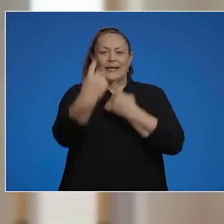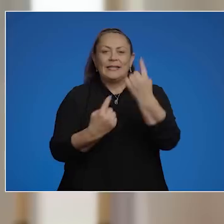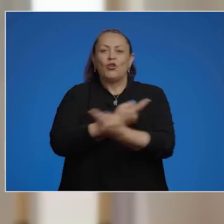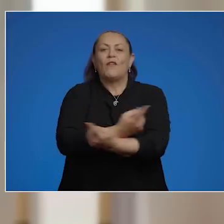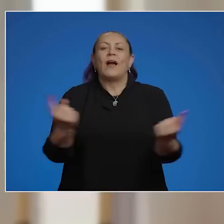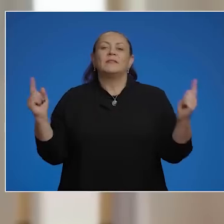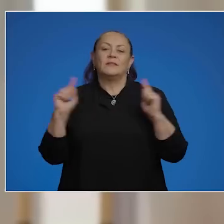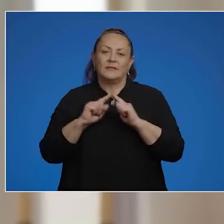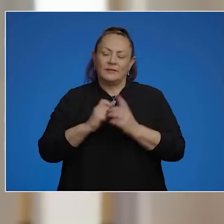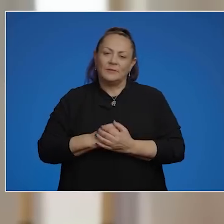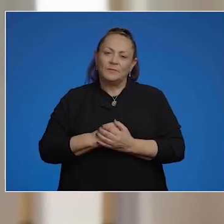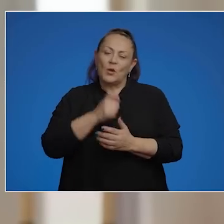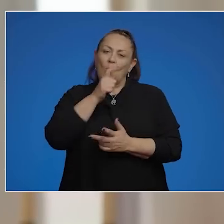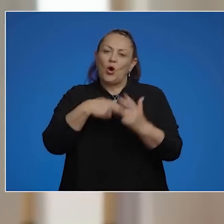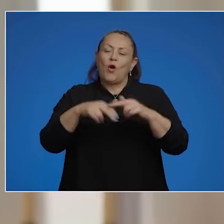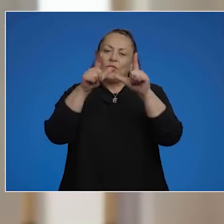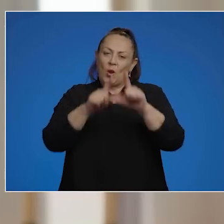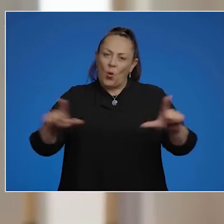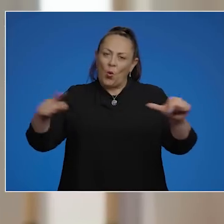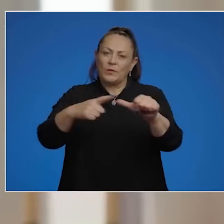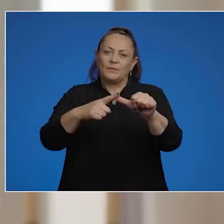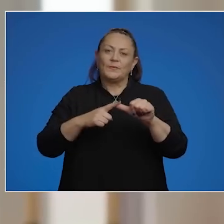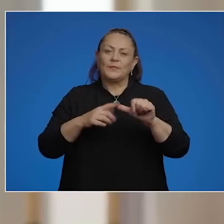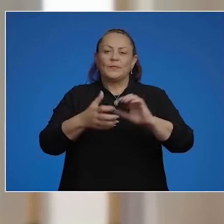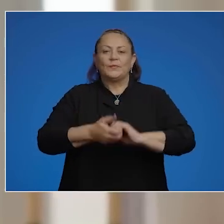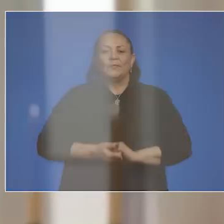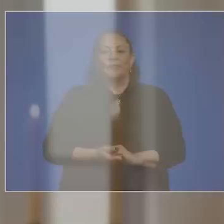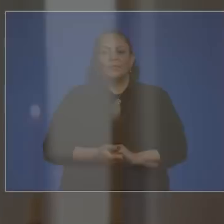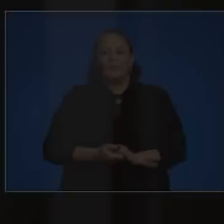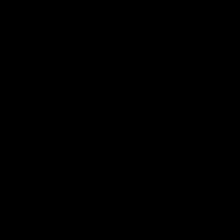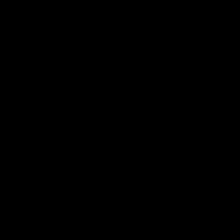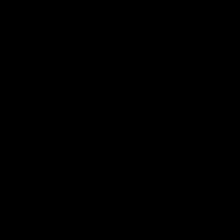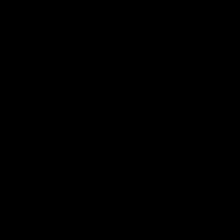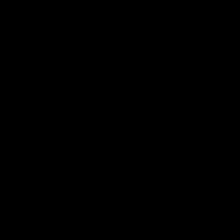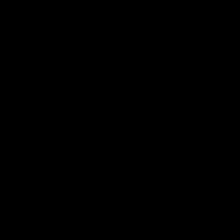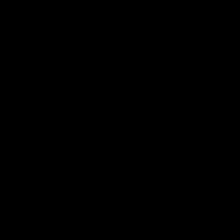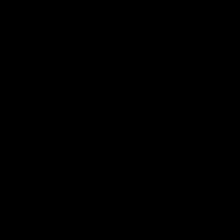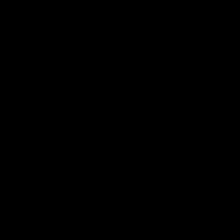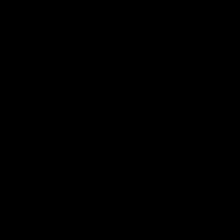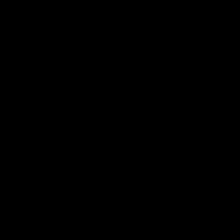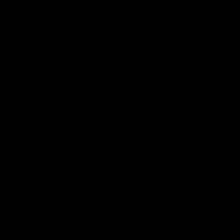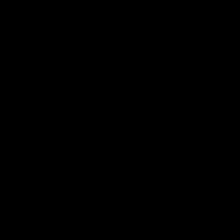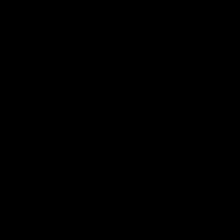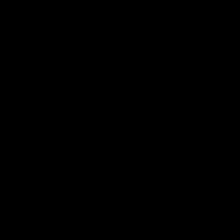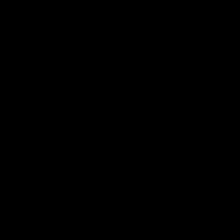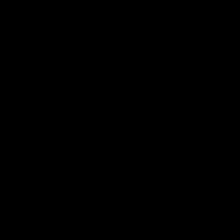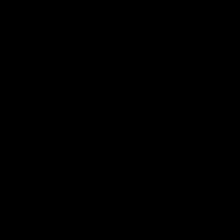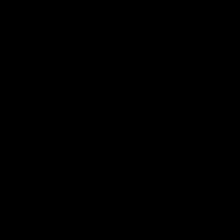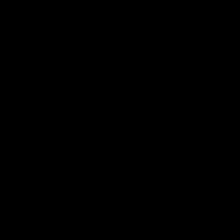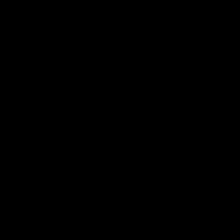us. The word of the Lord. Thanks be to God. Alleluia.